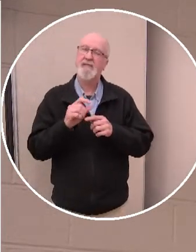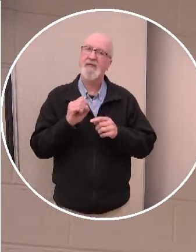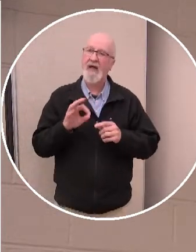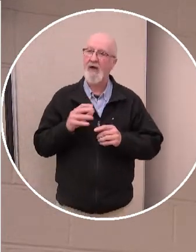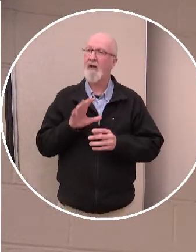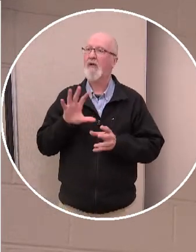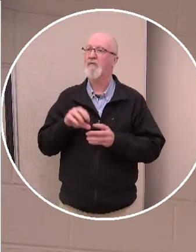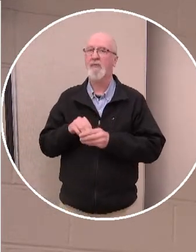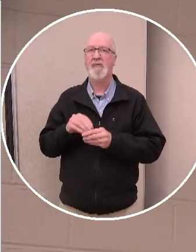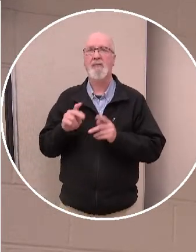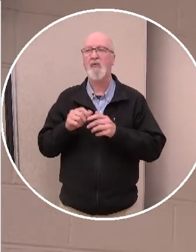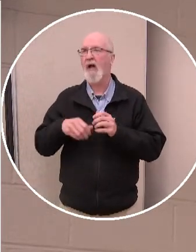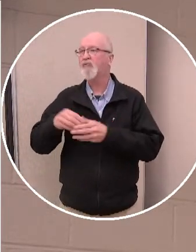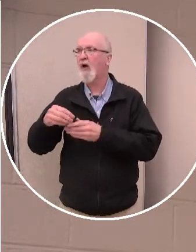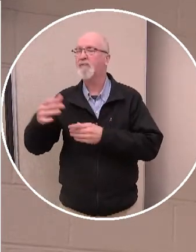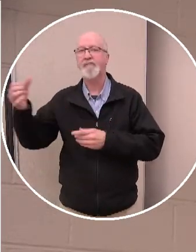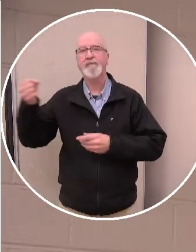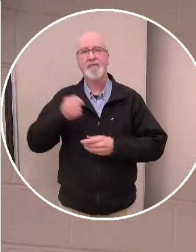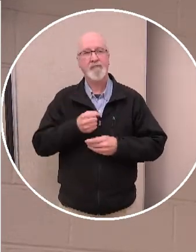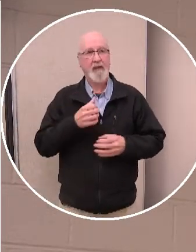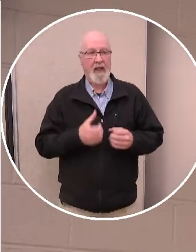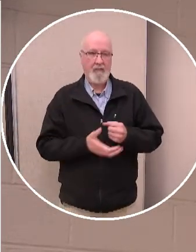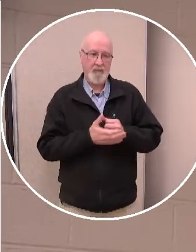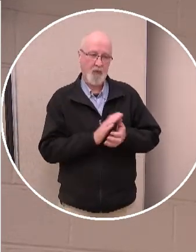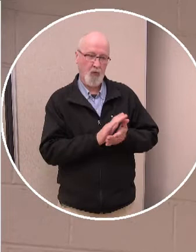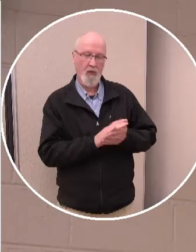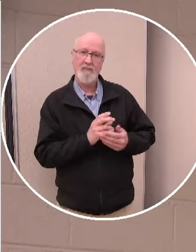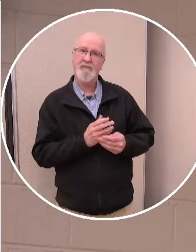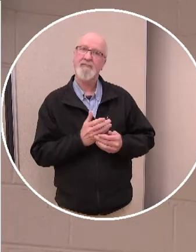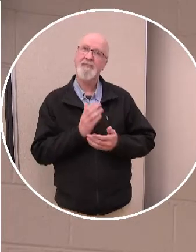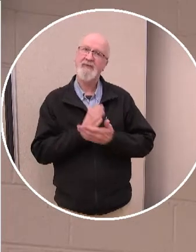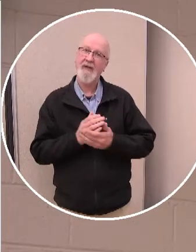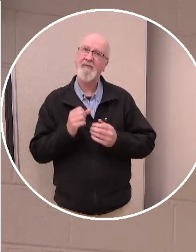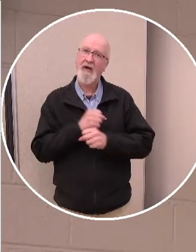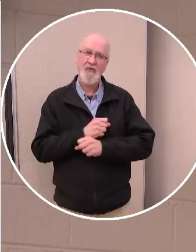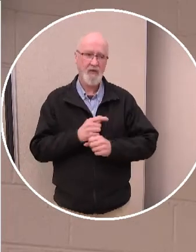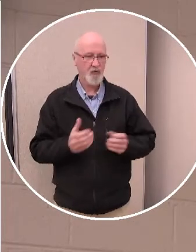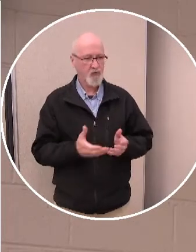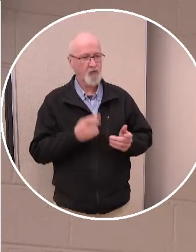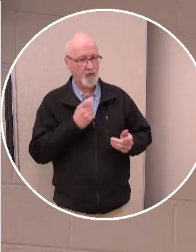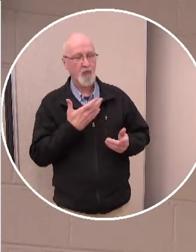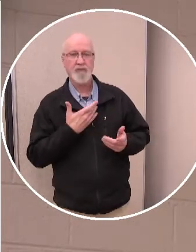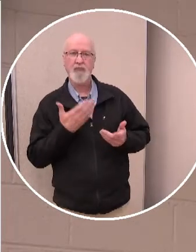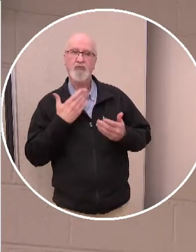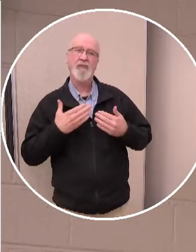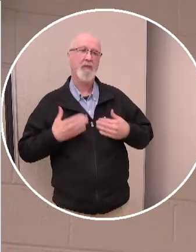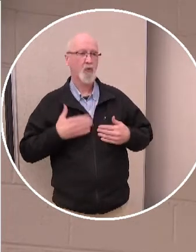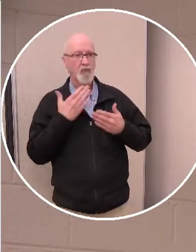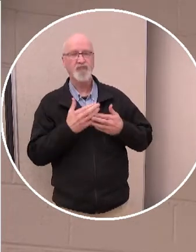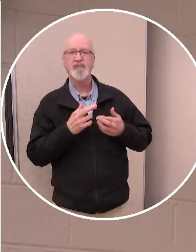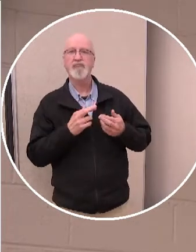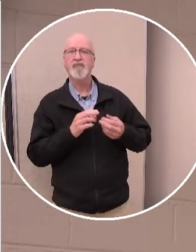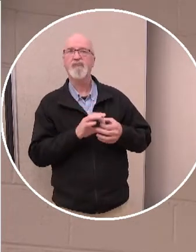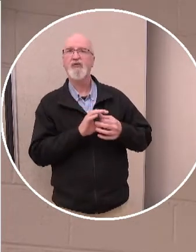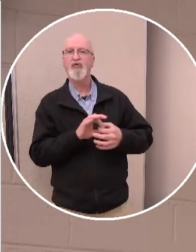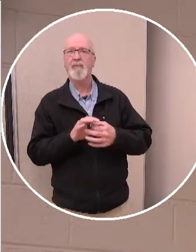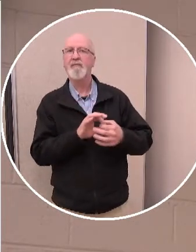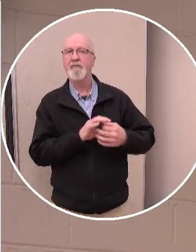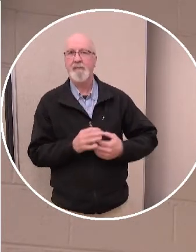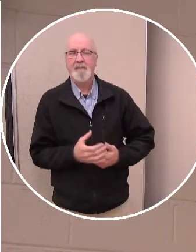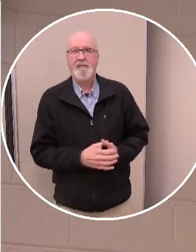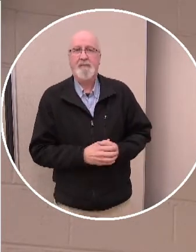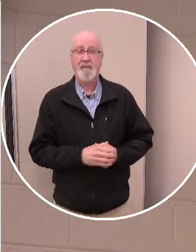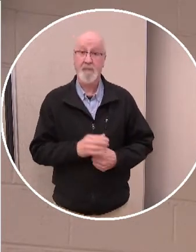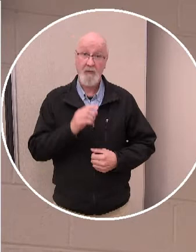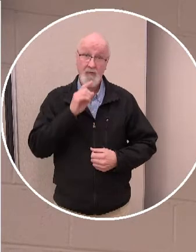to deliver programs and services designed to prevent violence and encourage healthy relationships. In fact, we've been